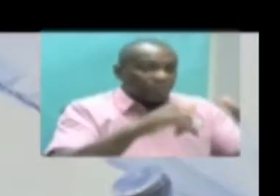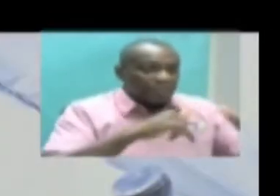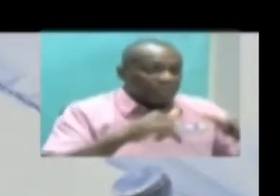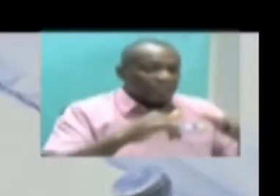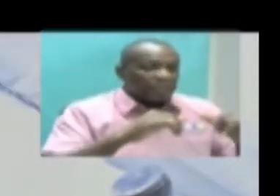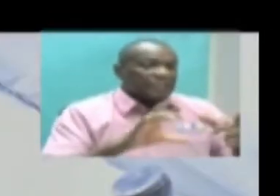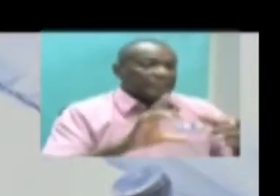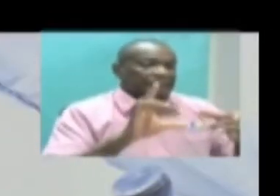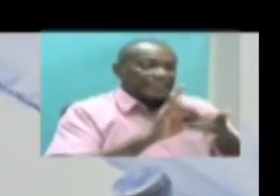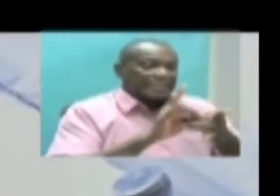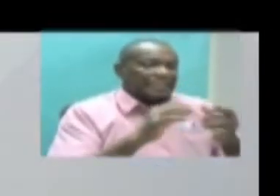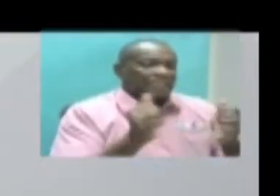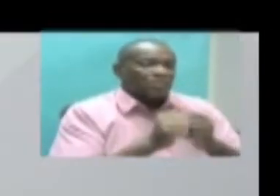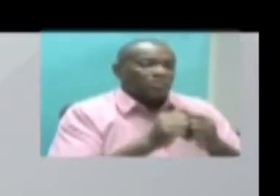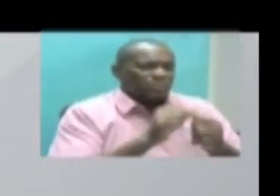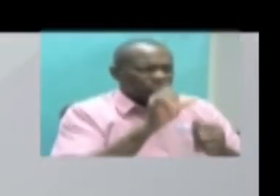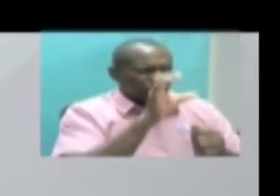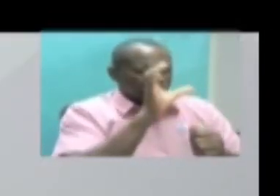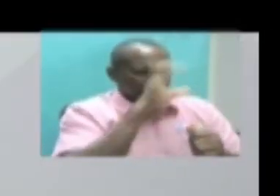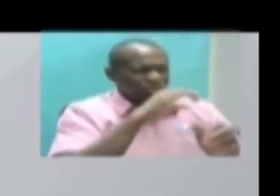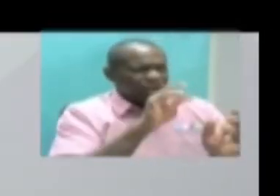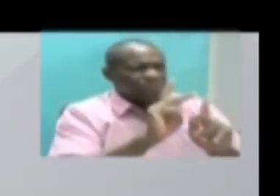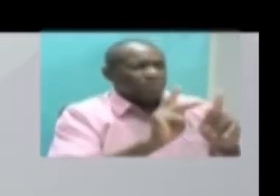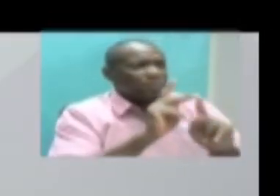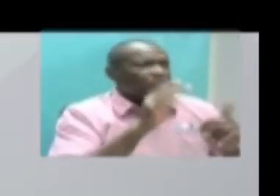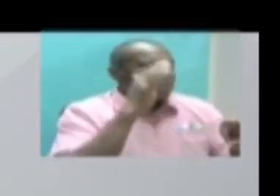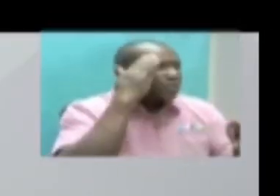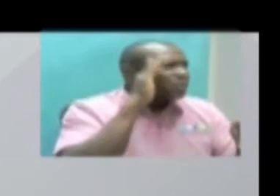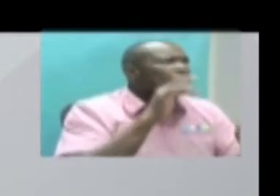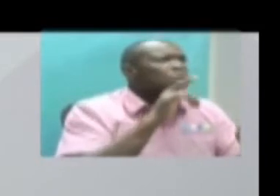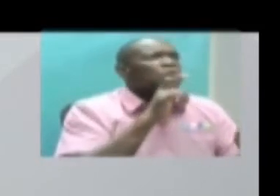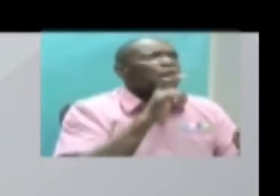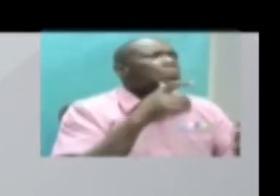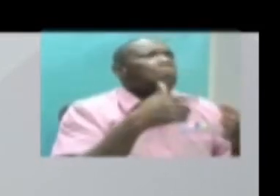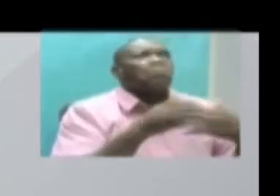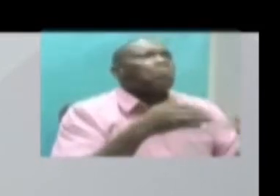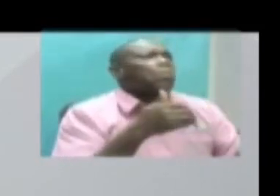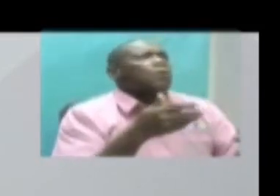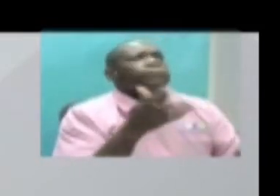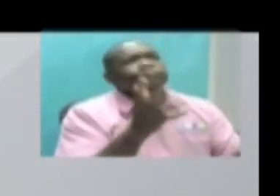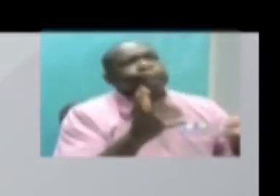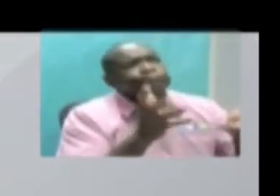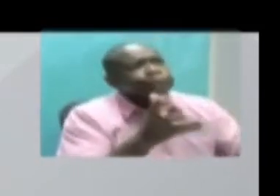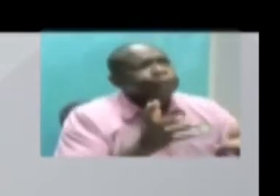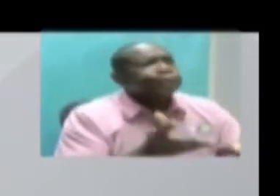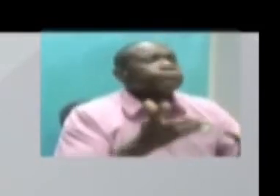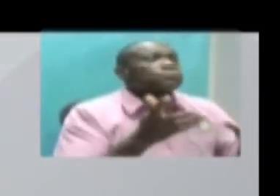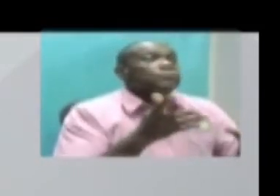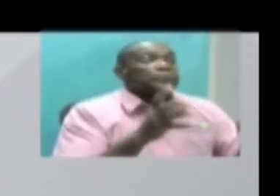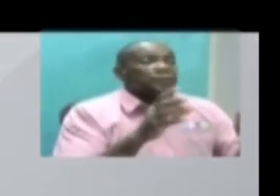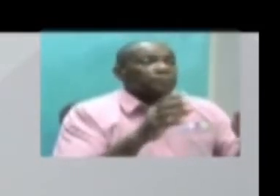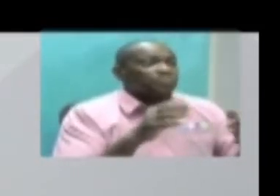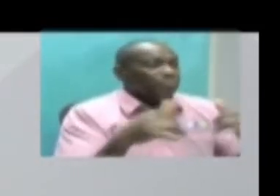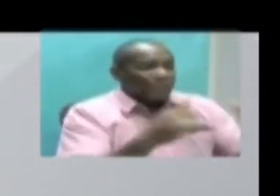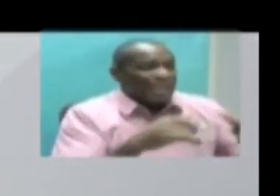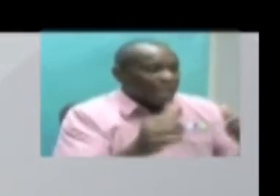different countries across different platforms, and they're talking to them, and we think is a friend next door and is somebody quite in another